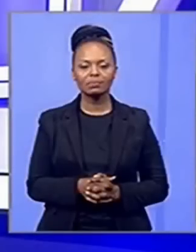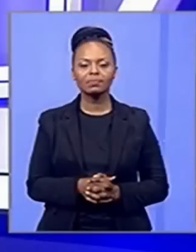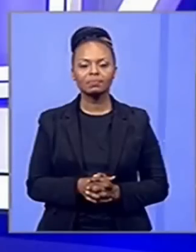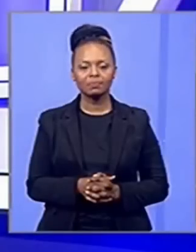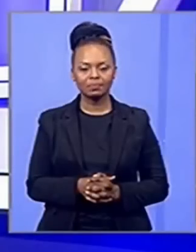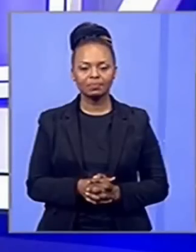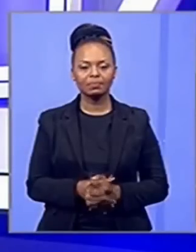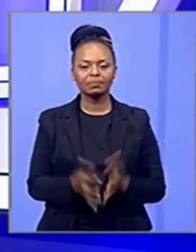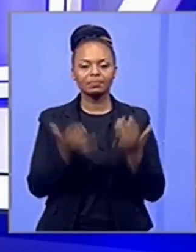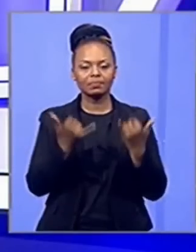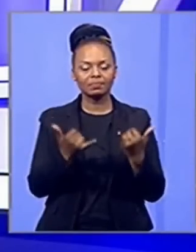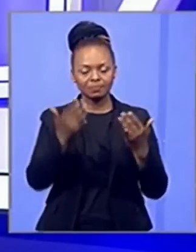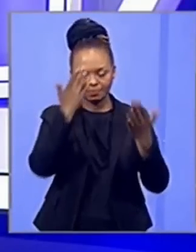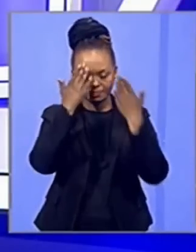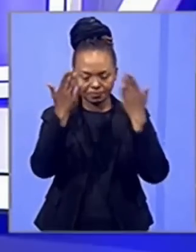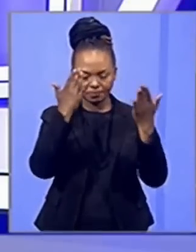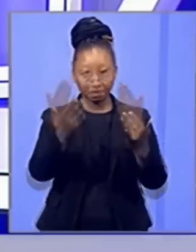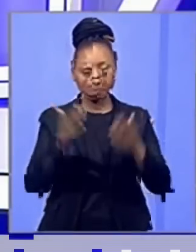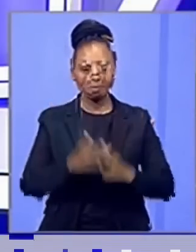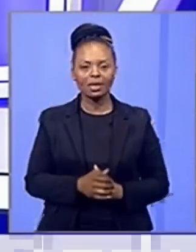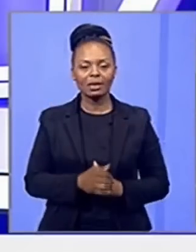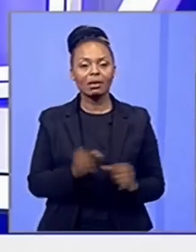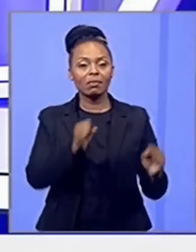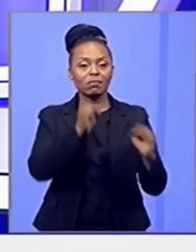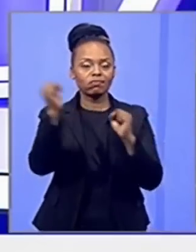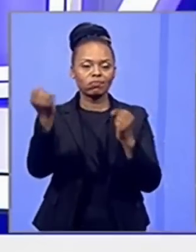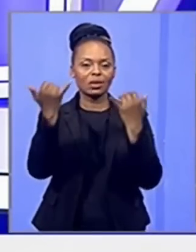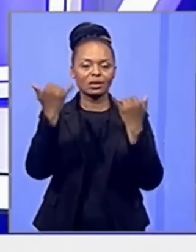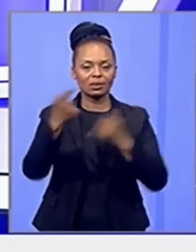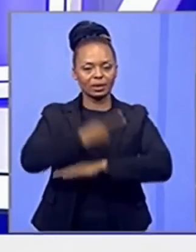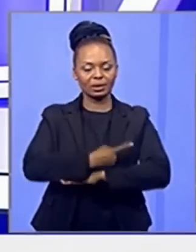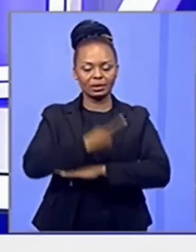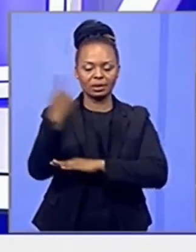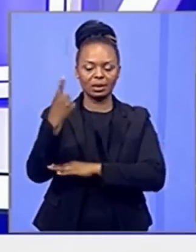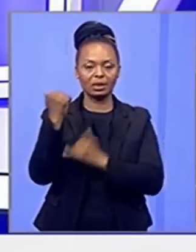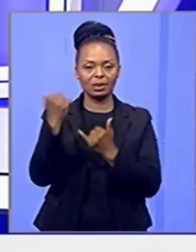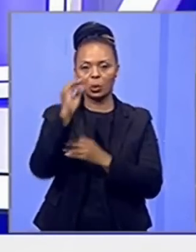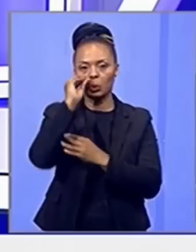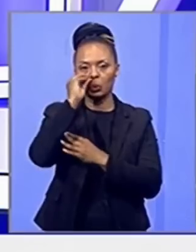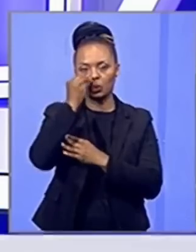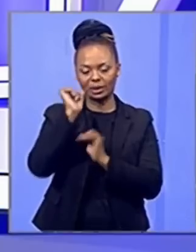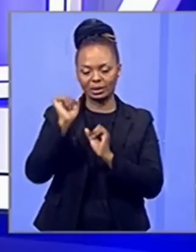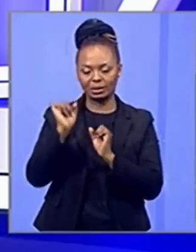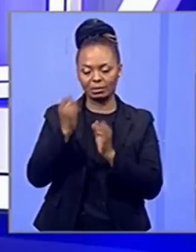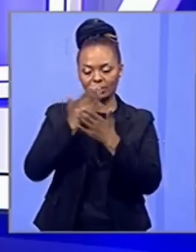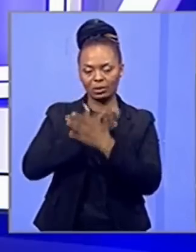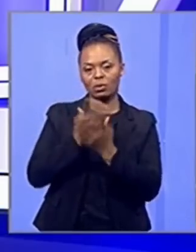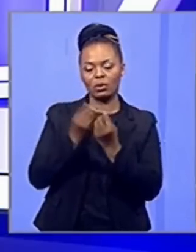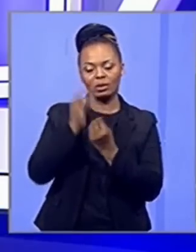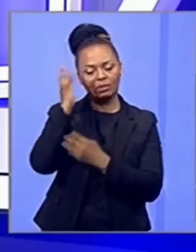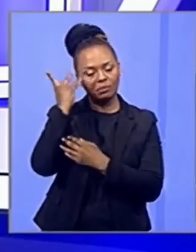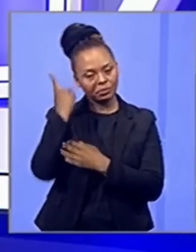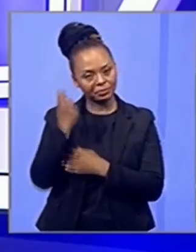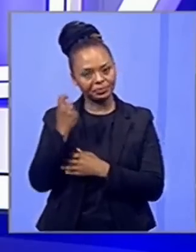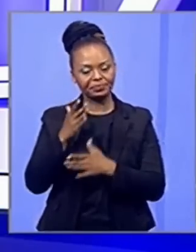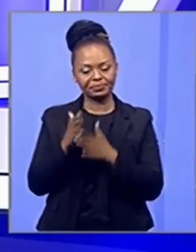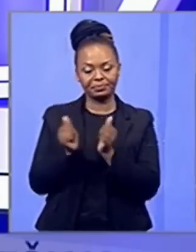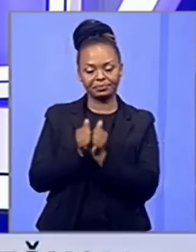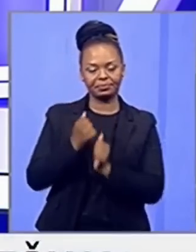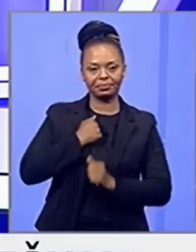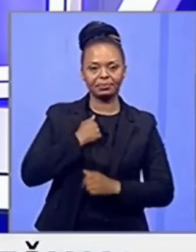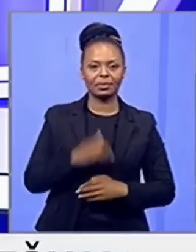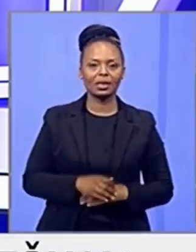Batho besho thobela ke lesolela madireng a letšatši le mošomi mmogo Triforce Ntswelengwe. Sehlopha